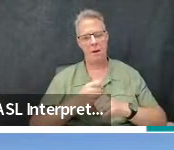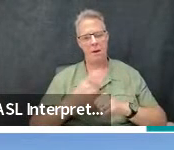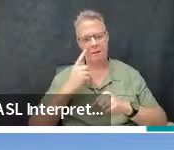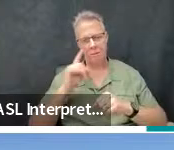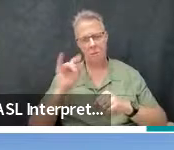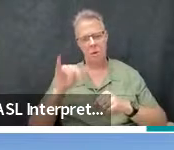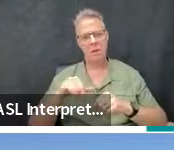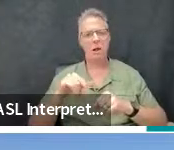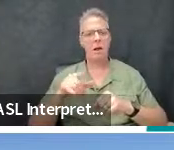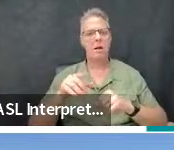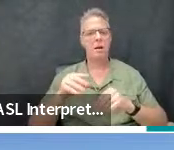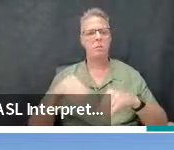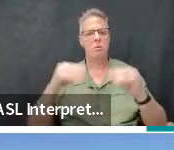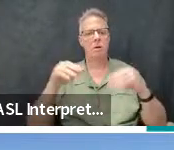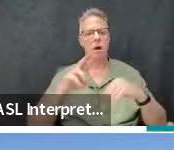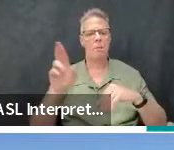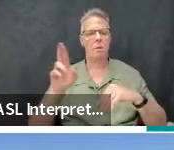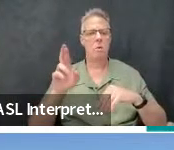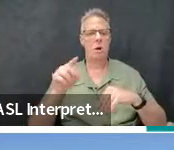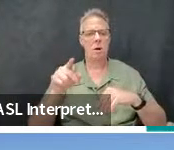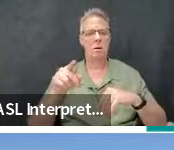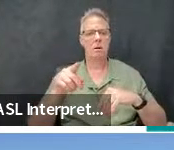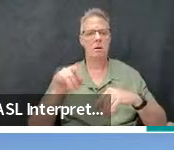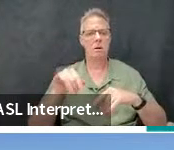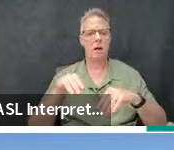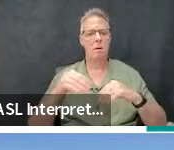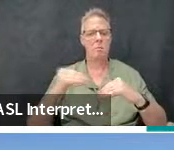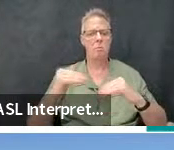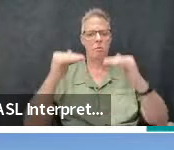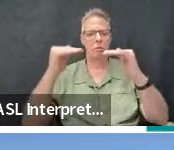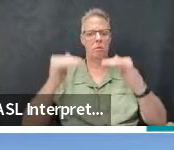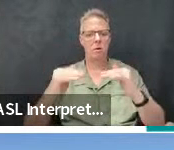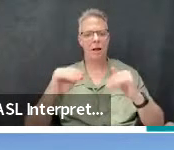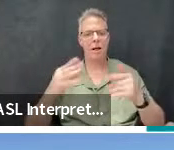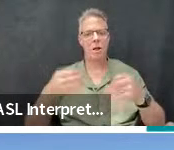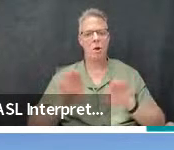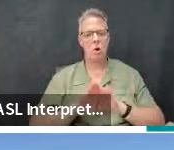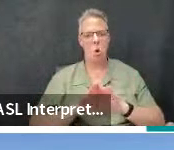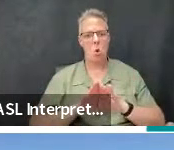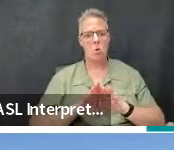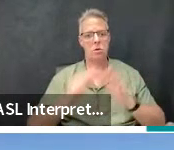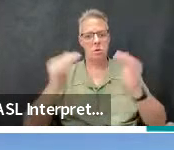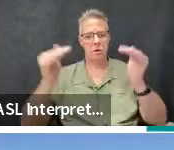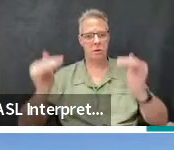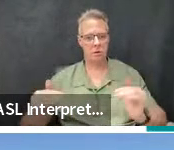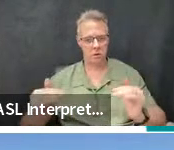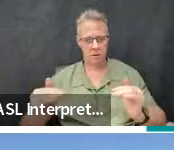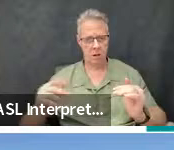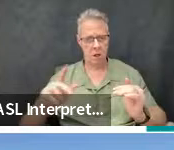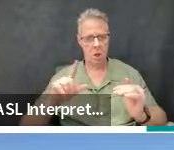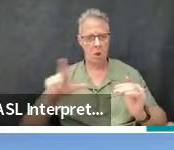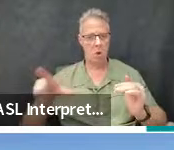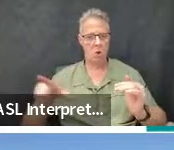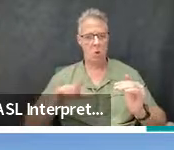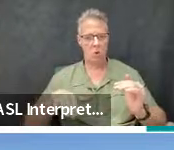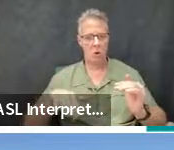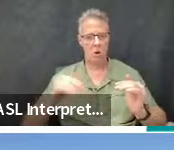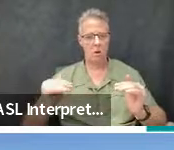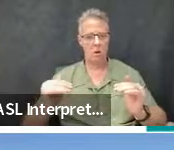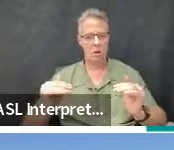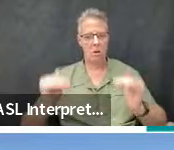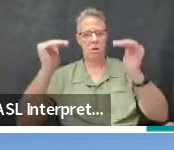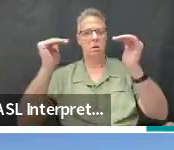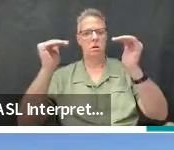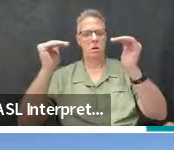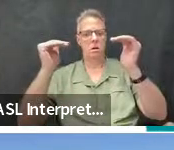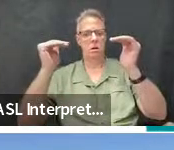span bridge. The upper right is the movable span bridge in the closed position, and the lower right is the movable span